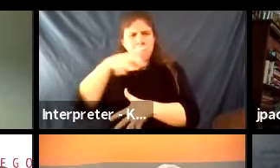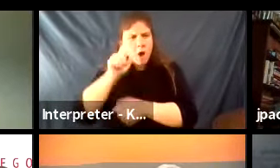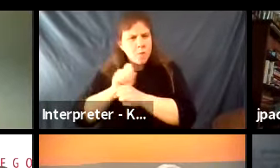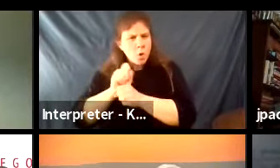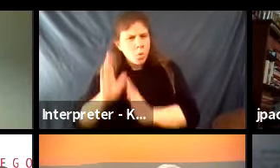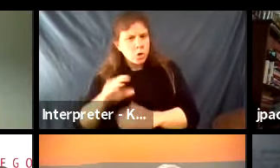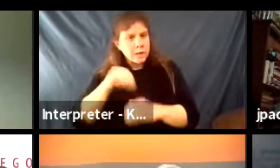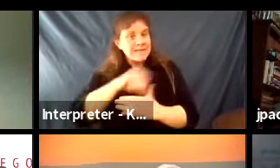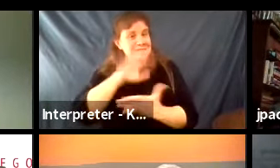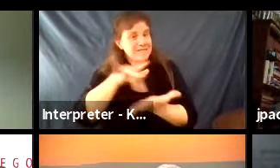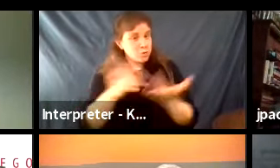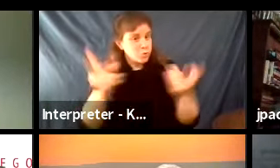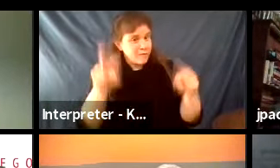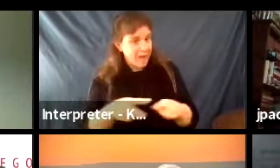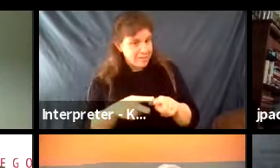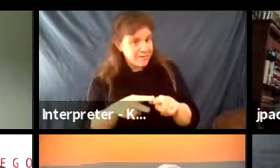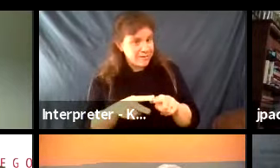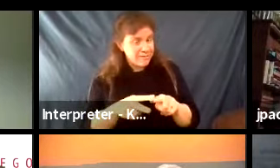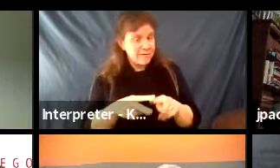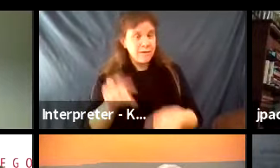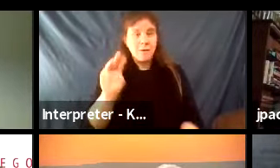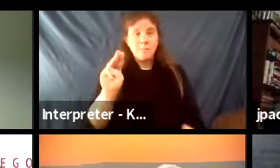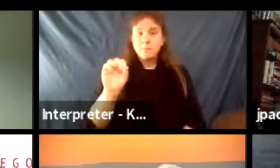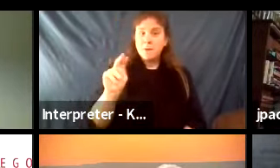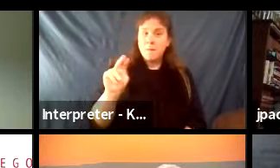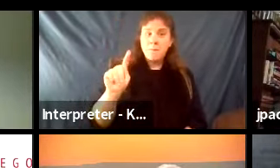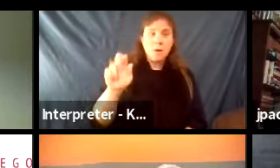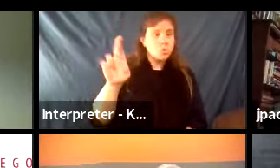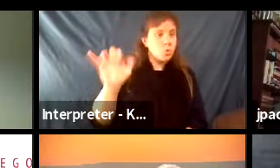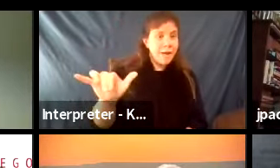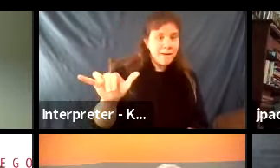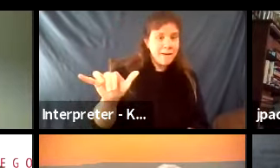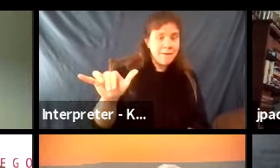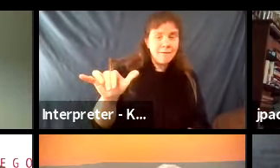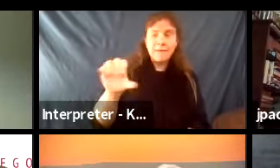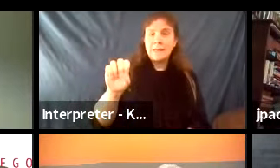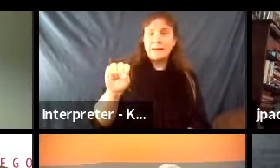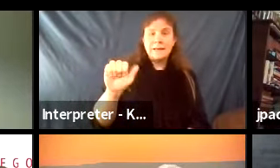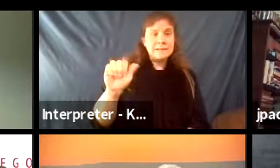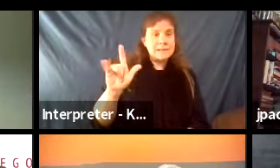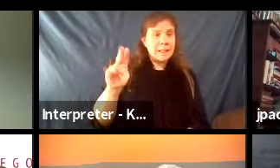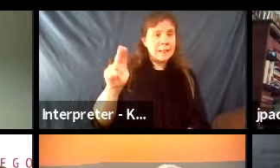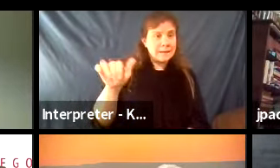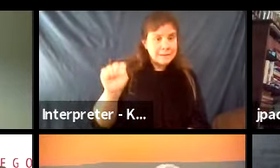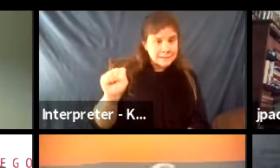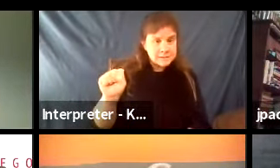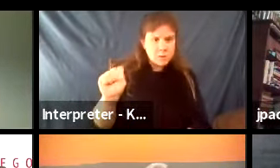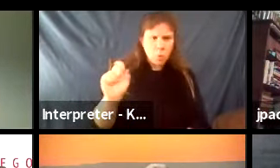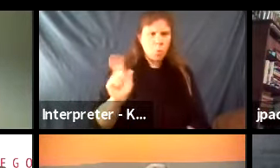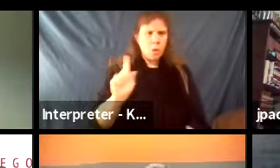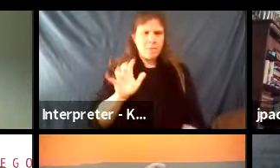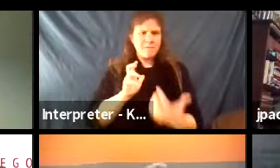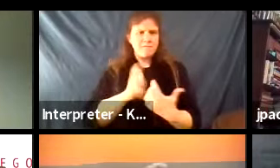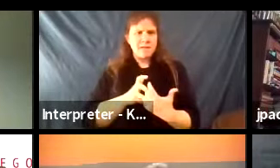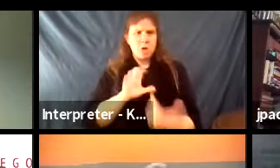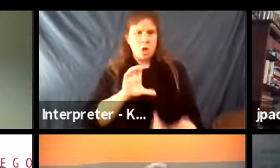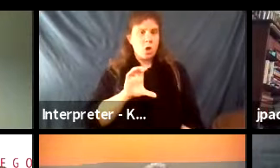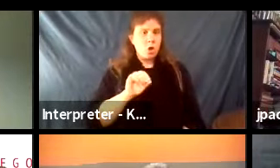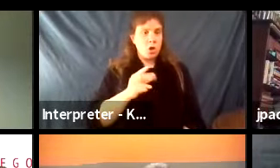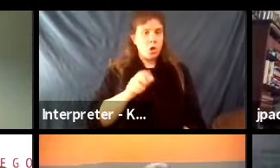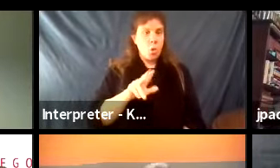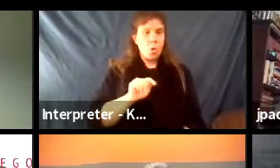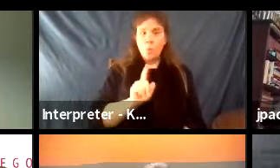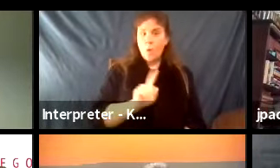Central Valley, Monterey, Salinas, like all of those areas? Like, are we going to get that in cohort 1? When do we get to see a list of